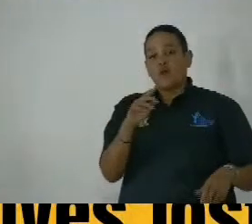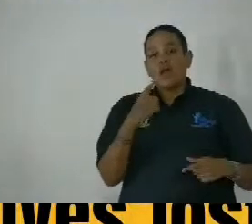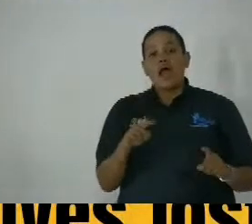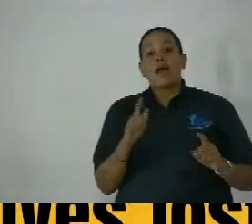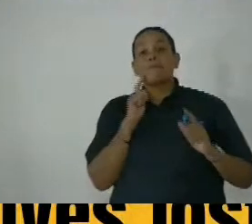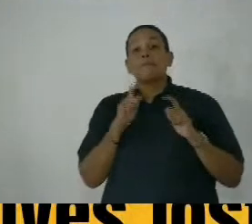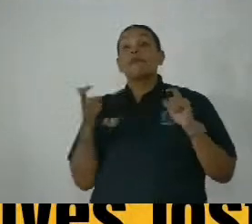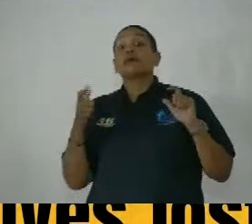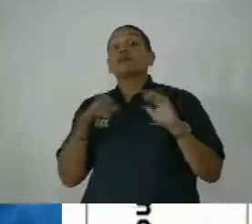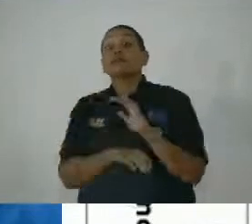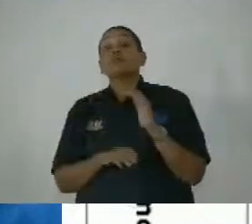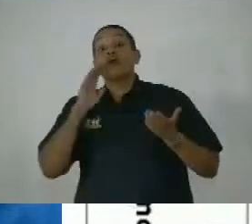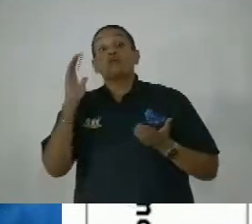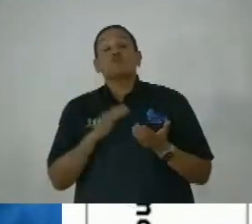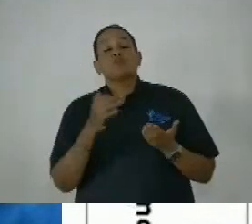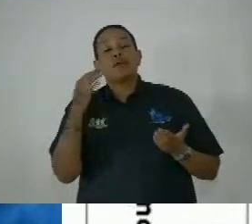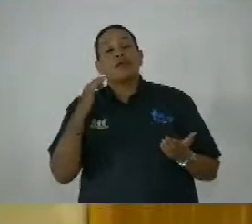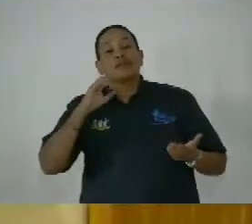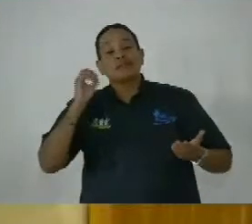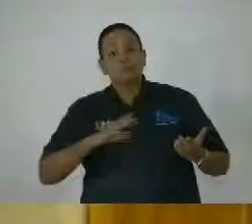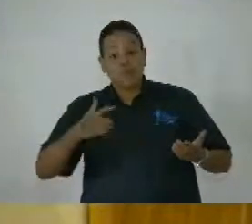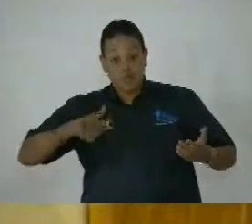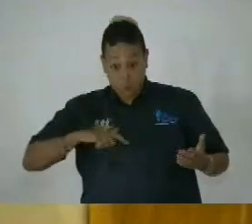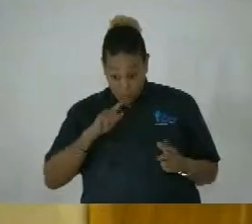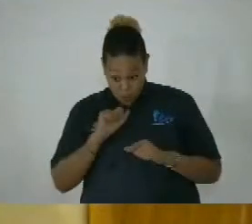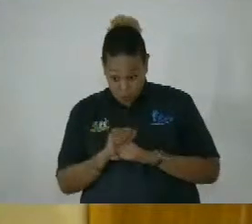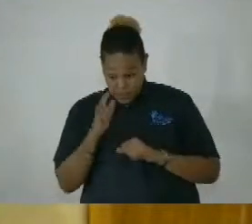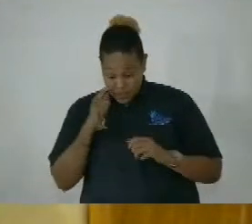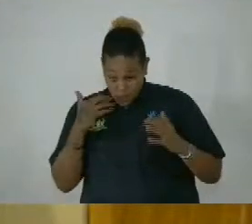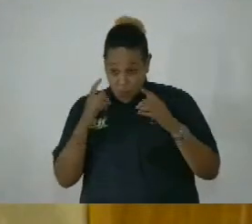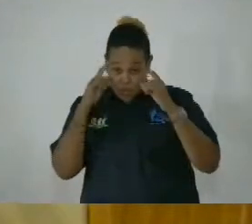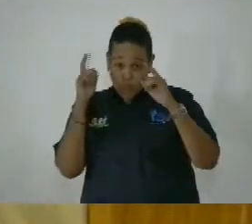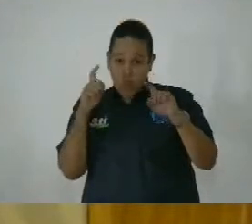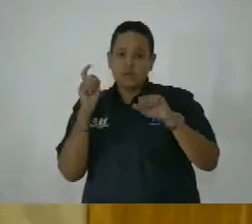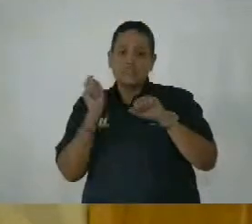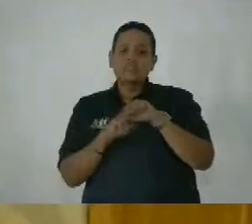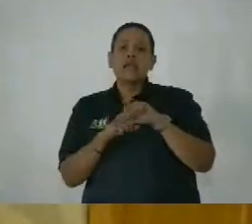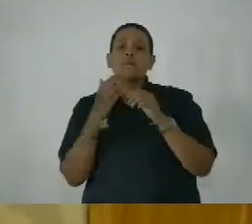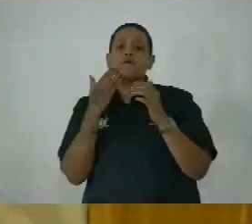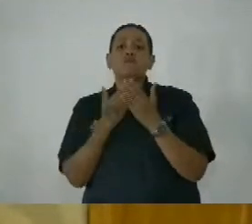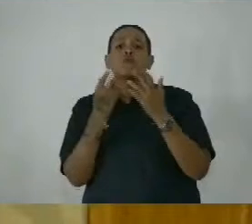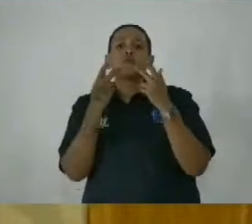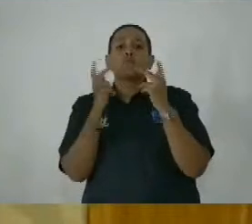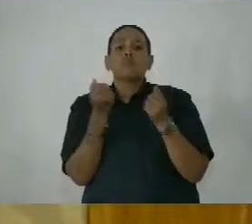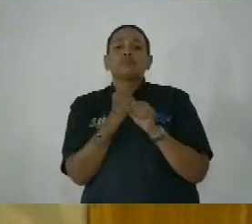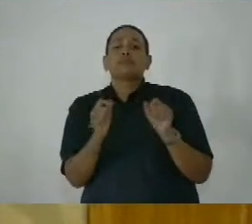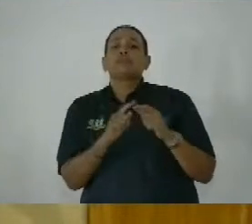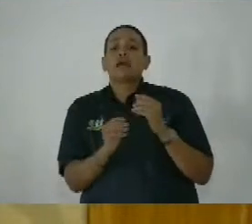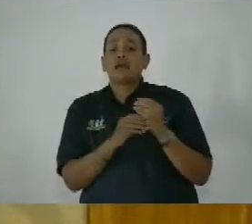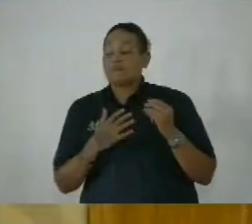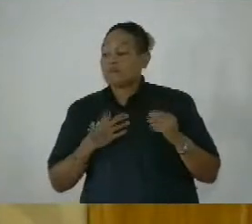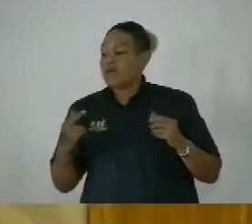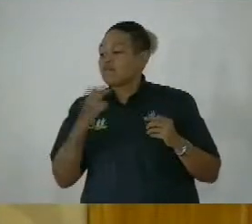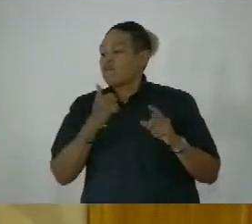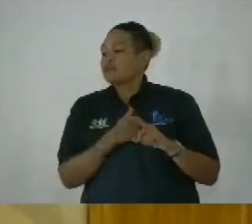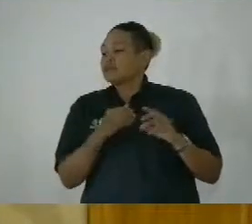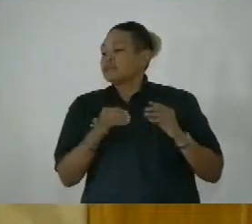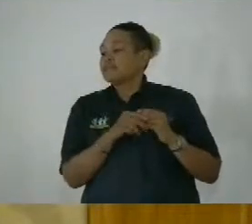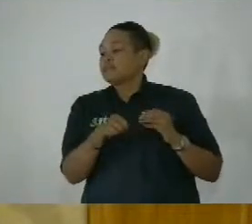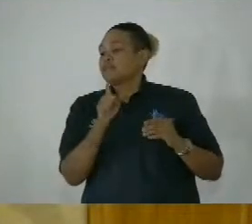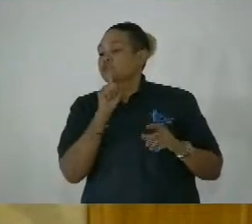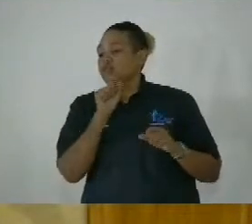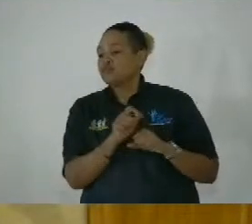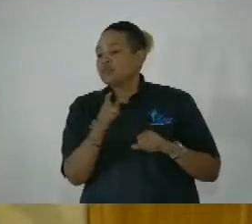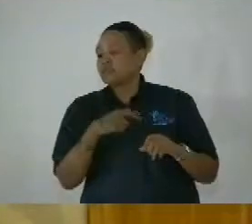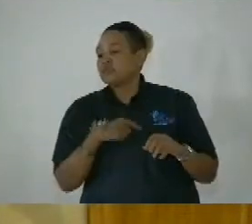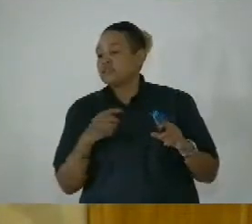Major crimes are down by 19%. We are indeed going toward a time of good public safety. And my friend again said to me, and this is real, I was at a